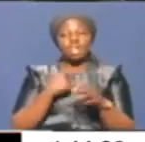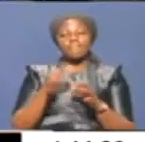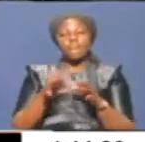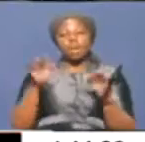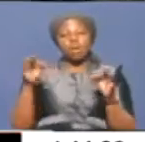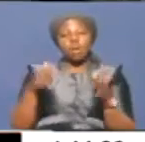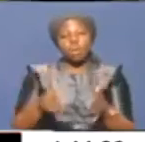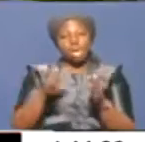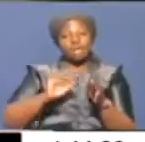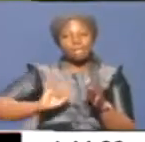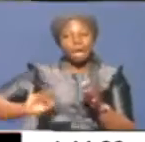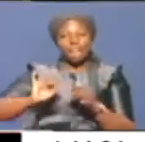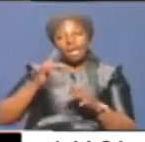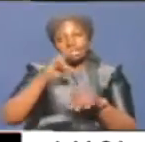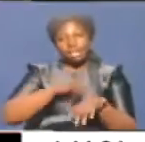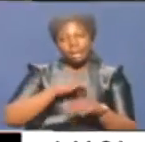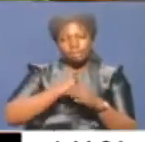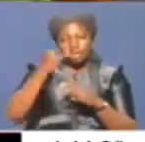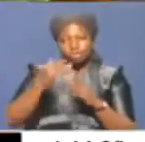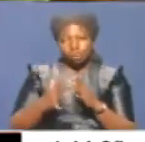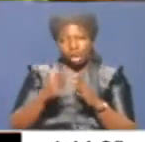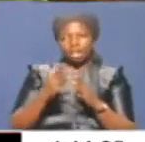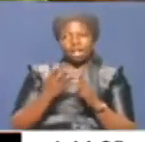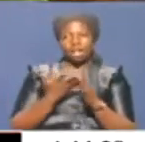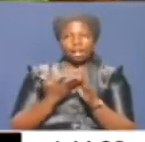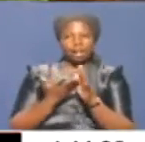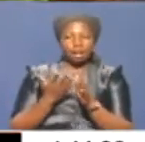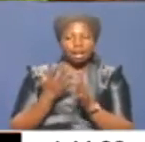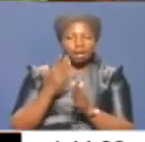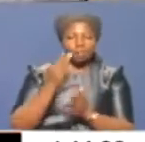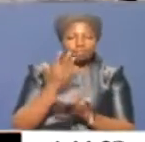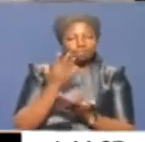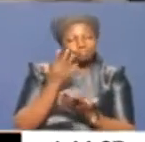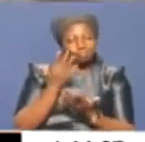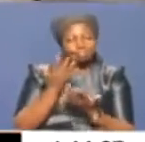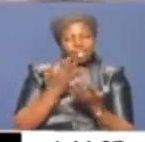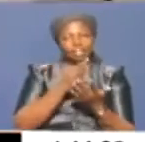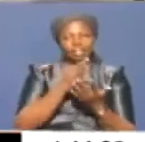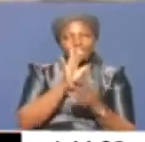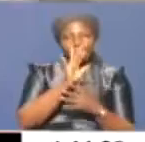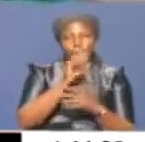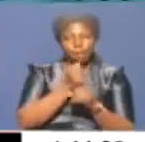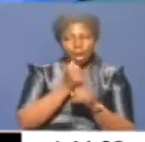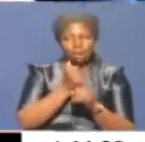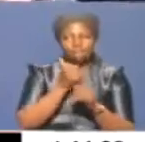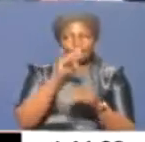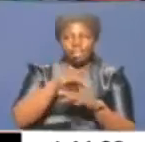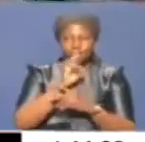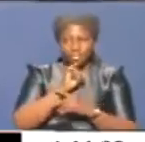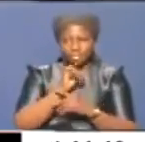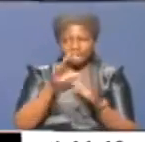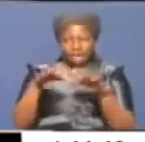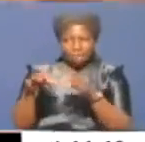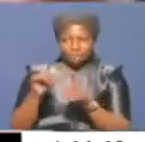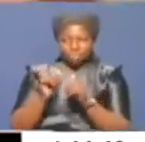go as several insurers went backward. Companies in Britain with more than 250